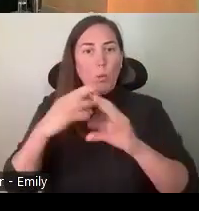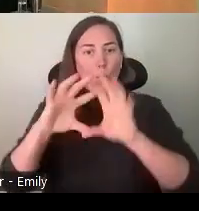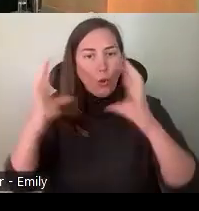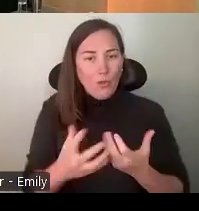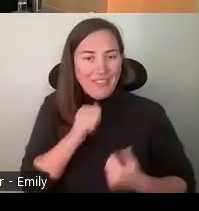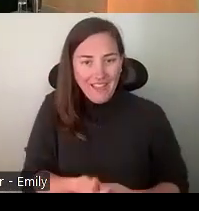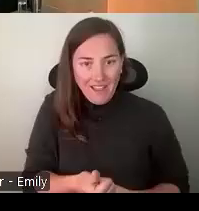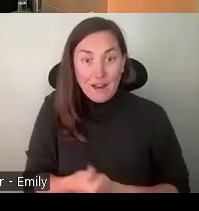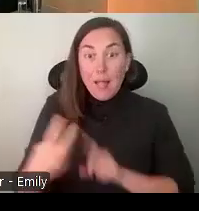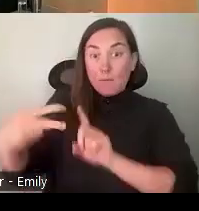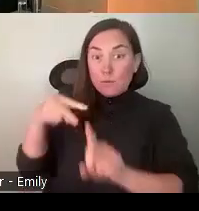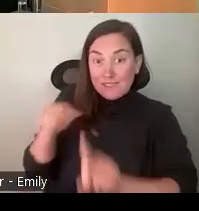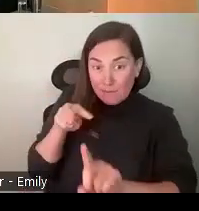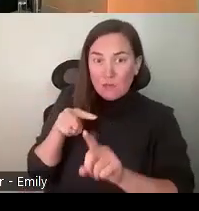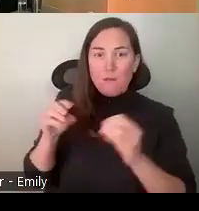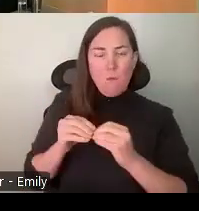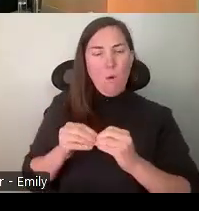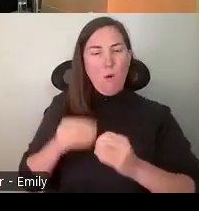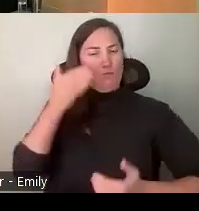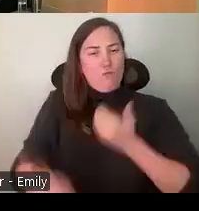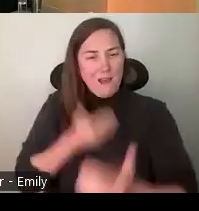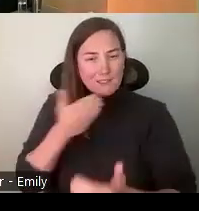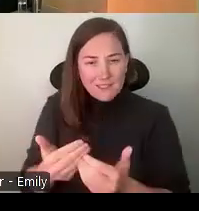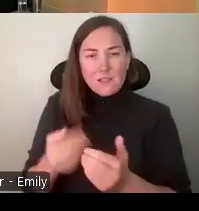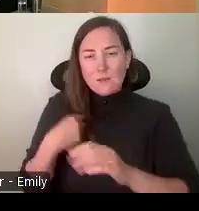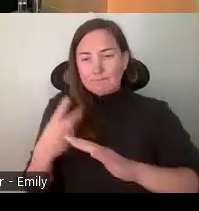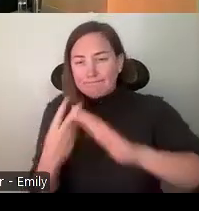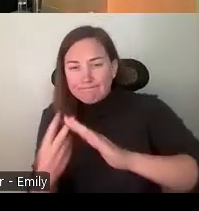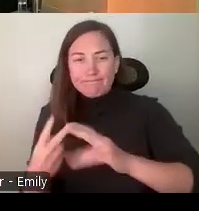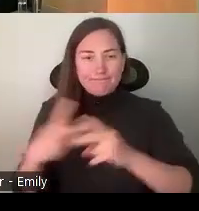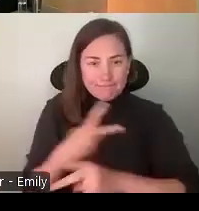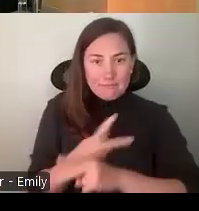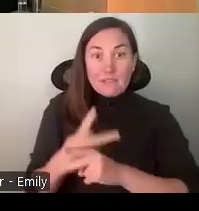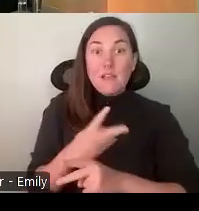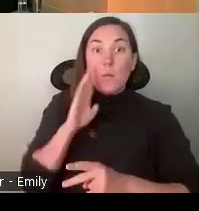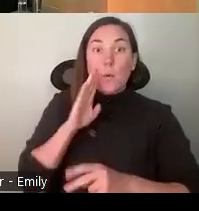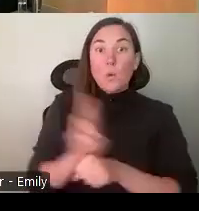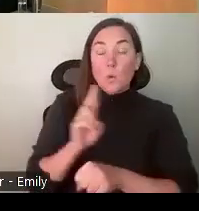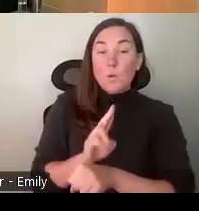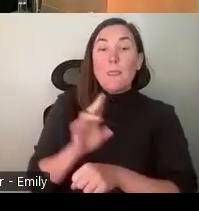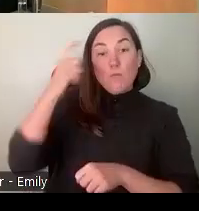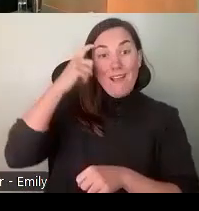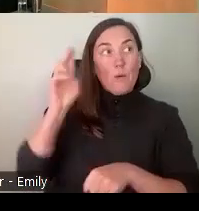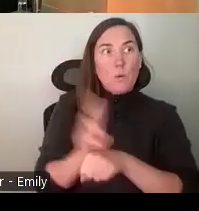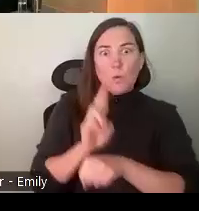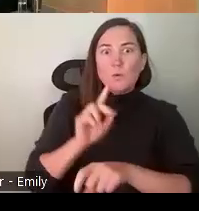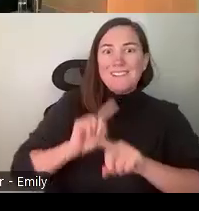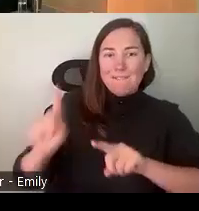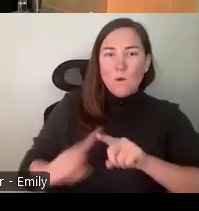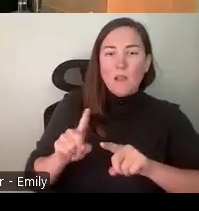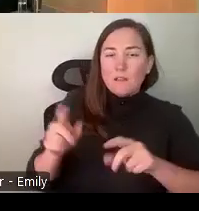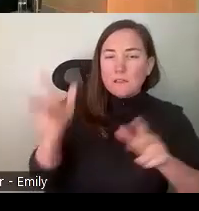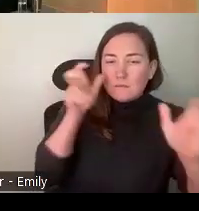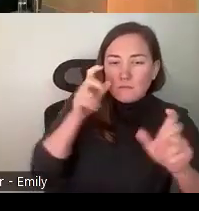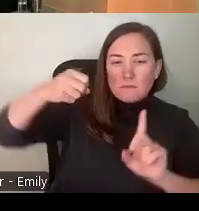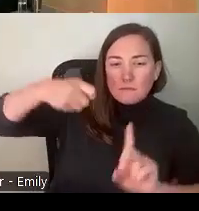results from an active inferential process in which the brain integrates bottom-up sensory signals and top-down predictions regarding the